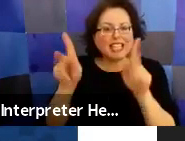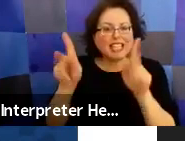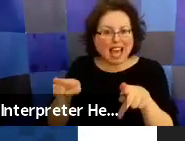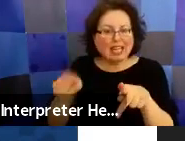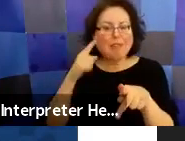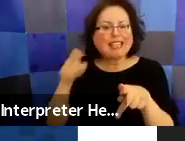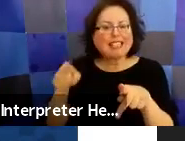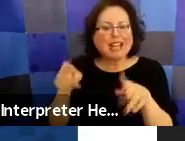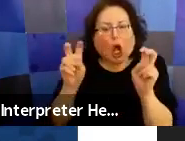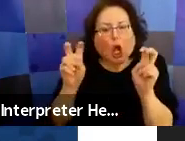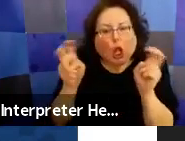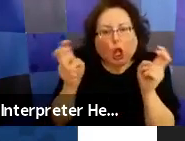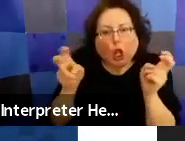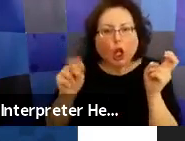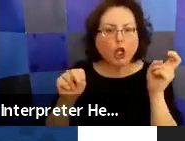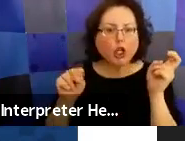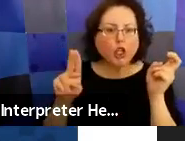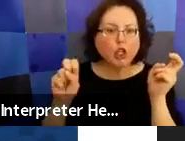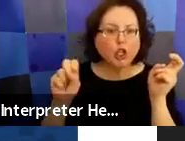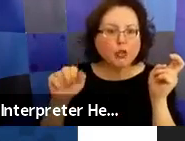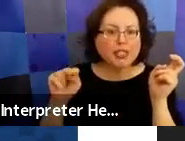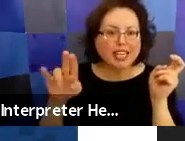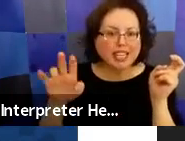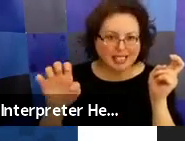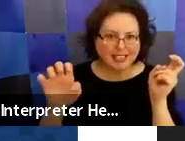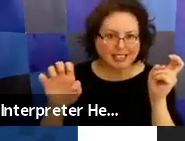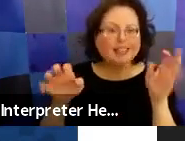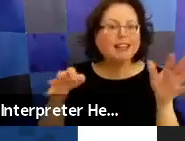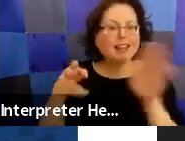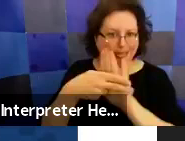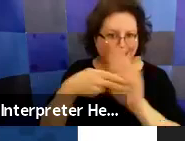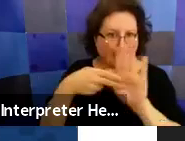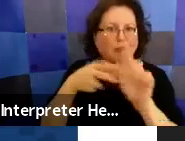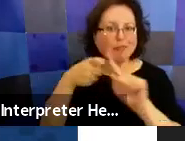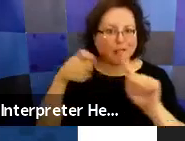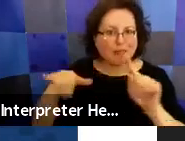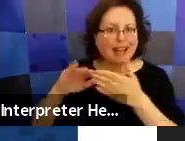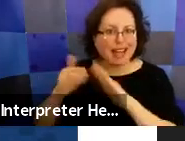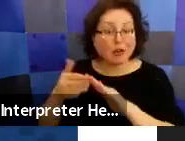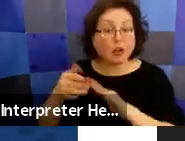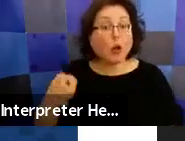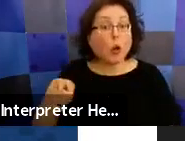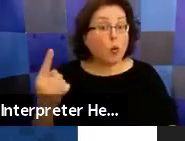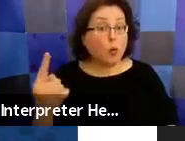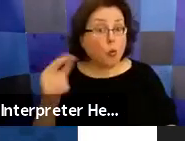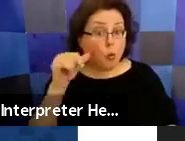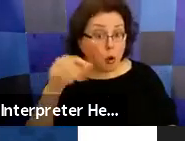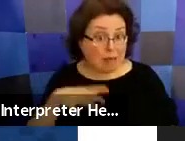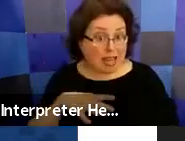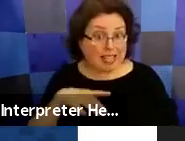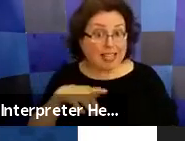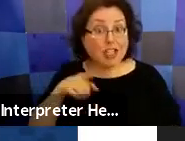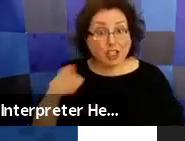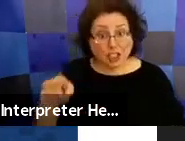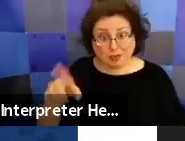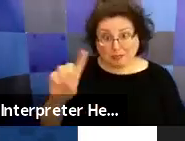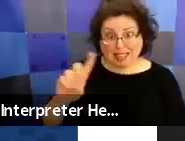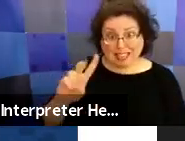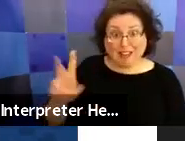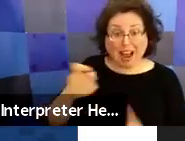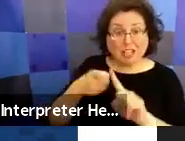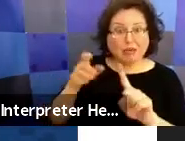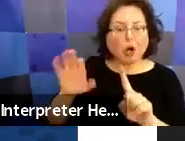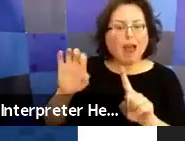called a nuisance that's defined by the municipality. A woman who was being abused by her ex-boyfriend who